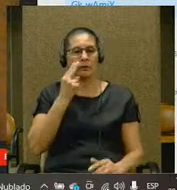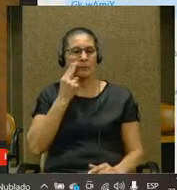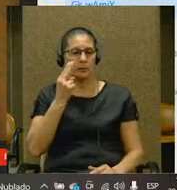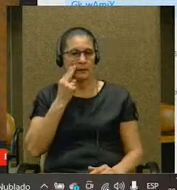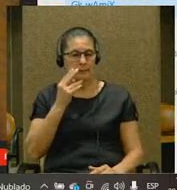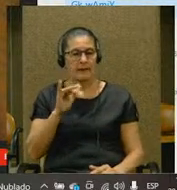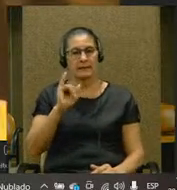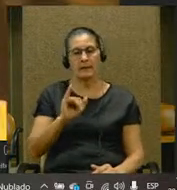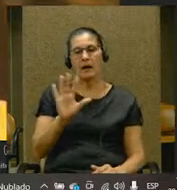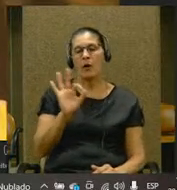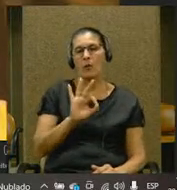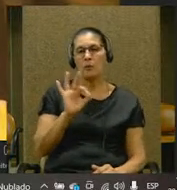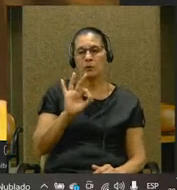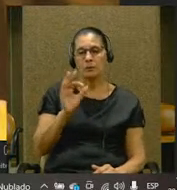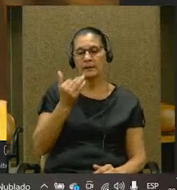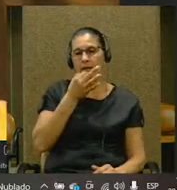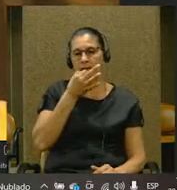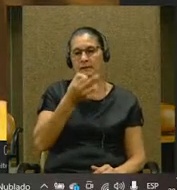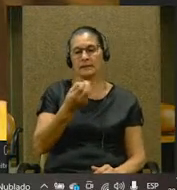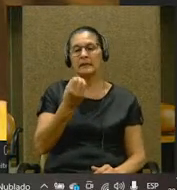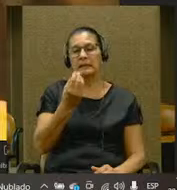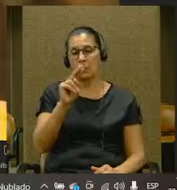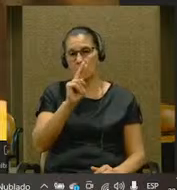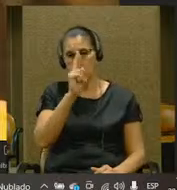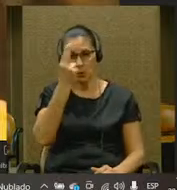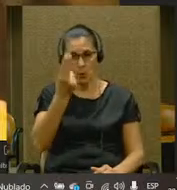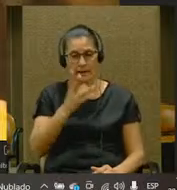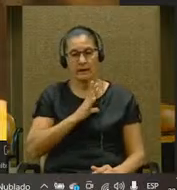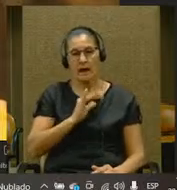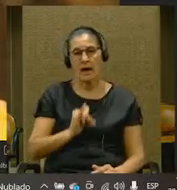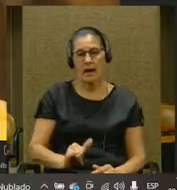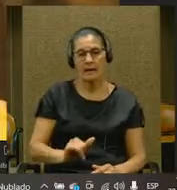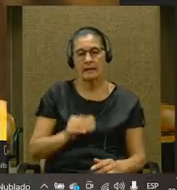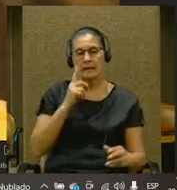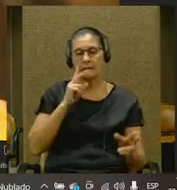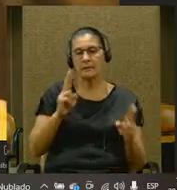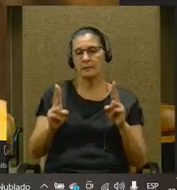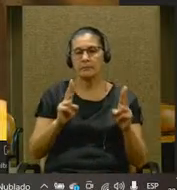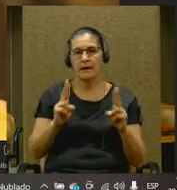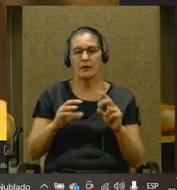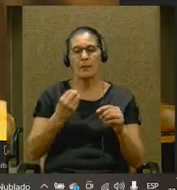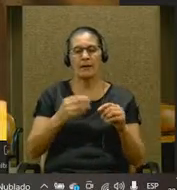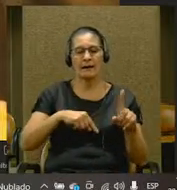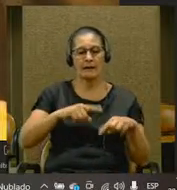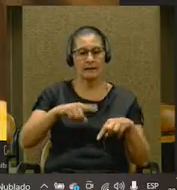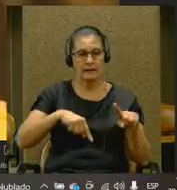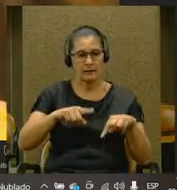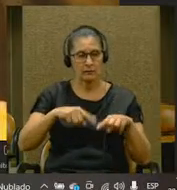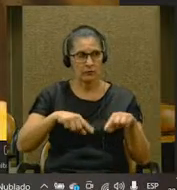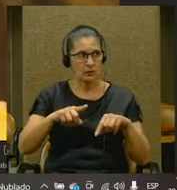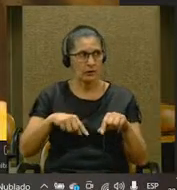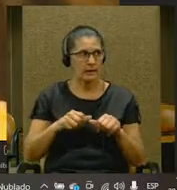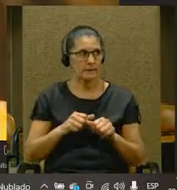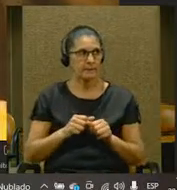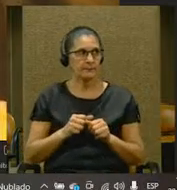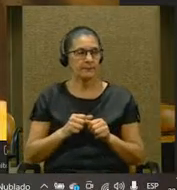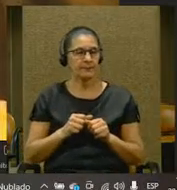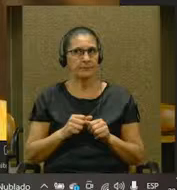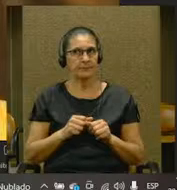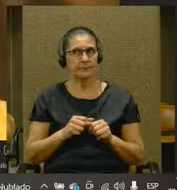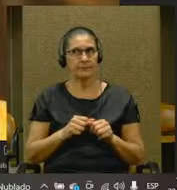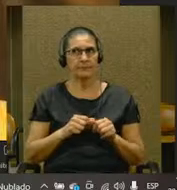has in place a framework for managing substance use and substance use